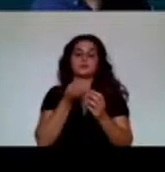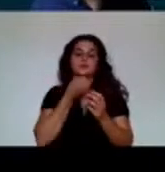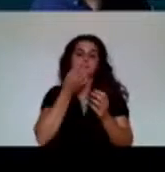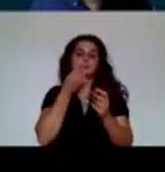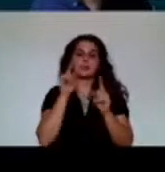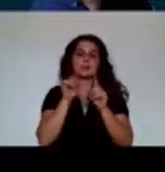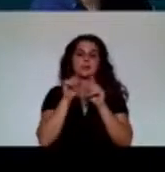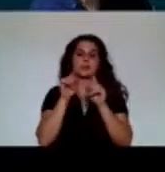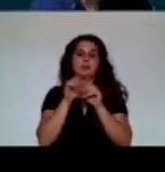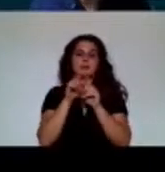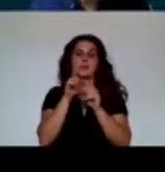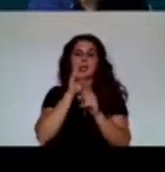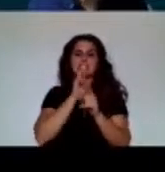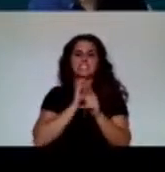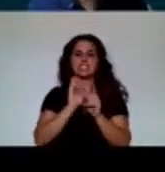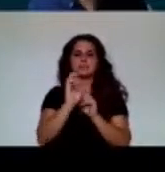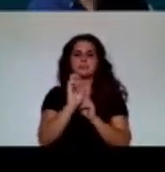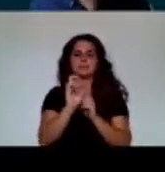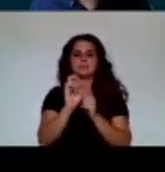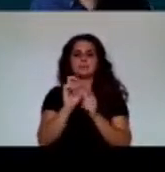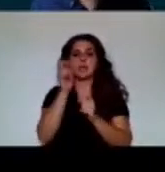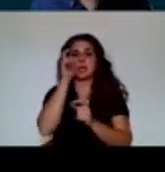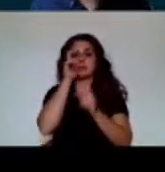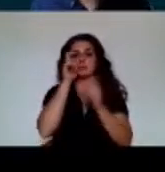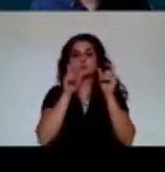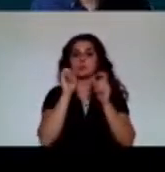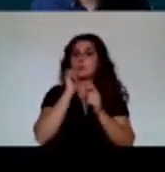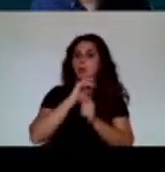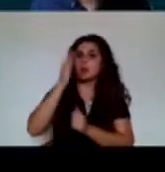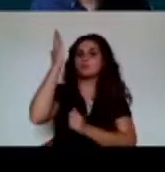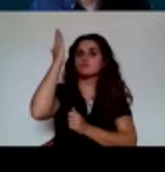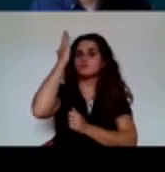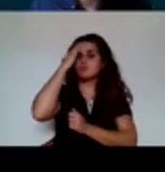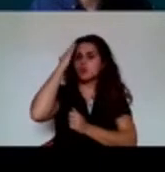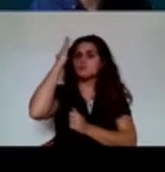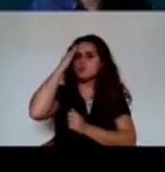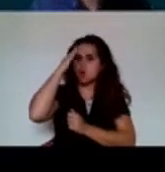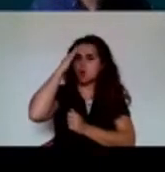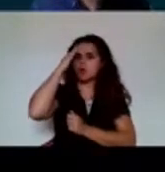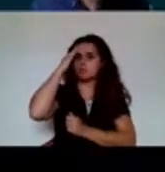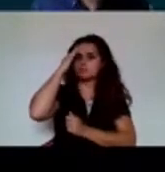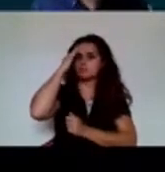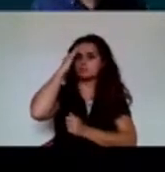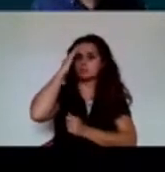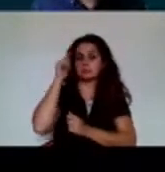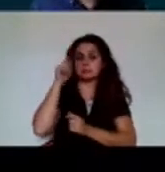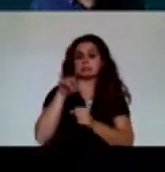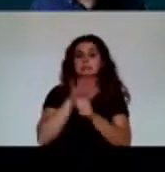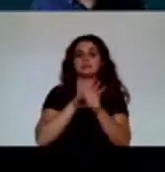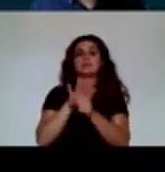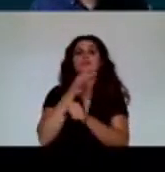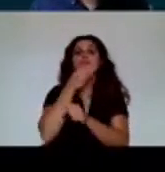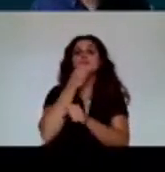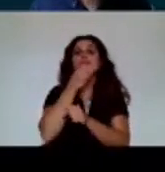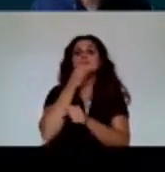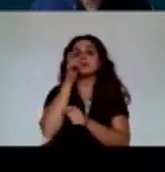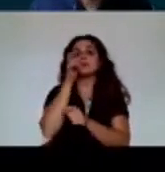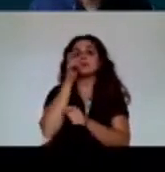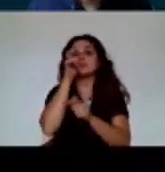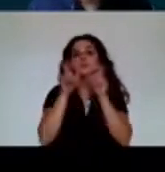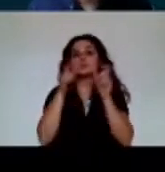the iceberg, that people might be consciously aware of. And in this case, we talk about explicit